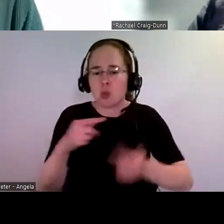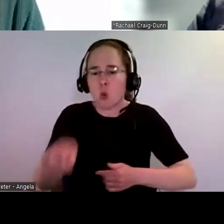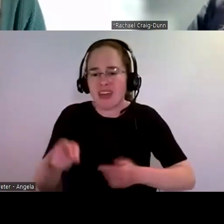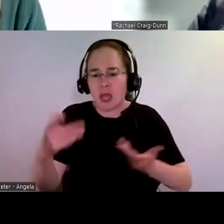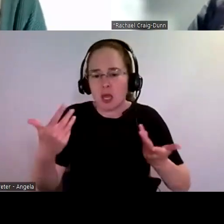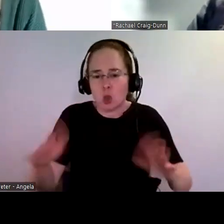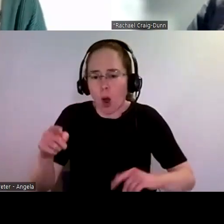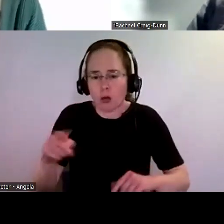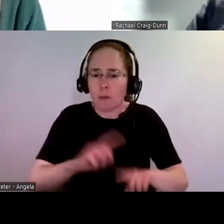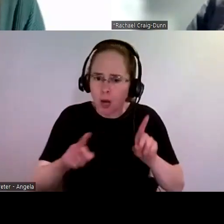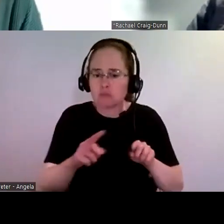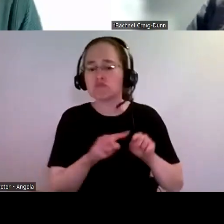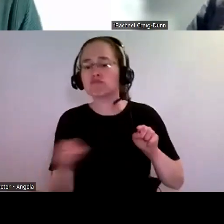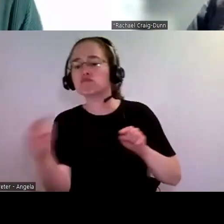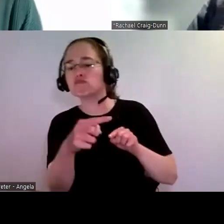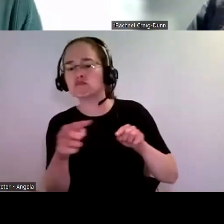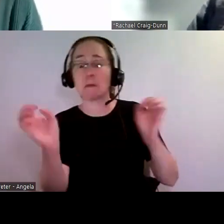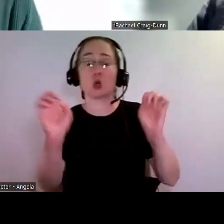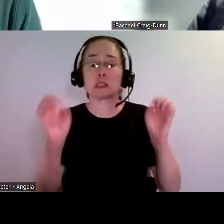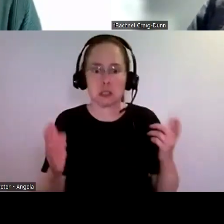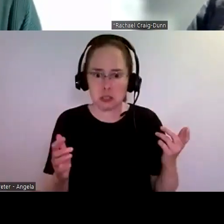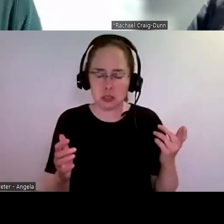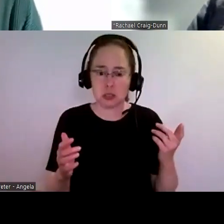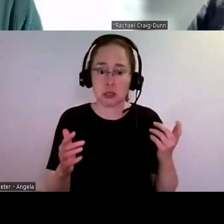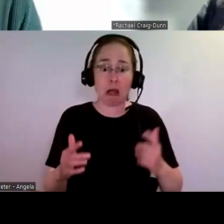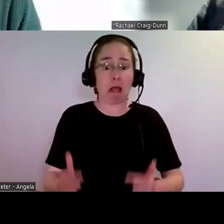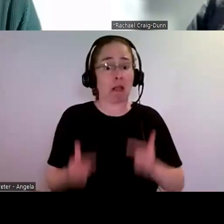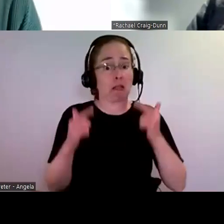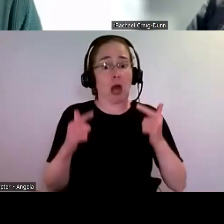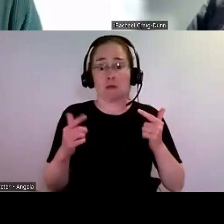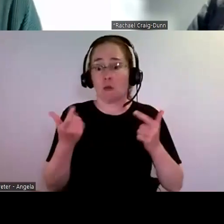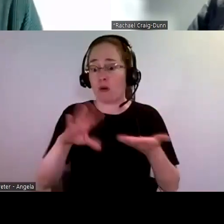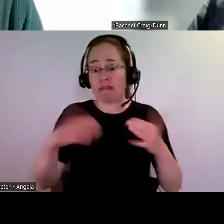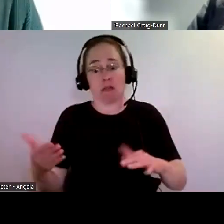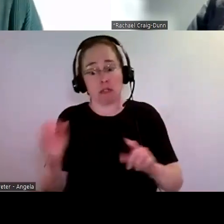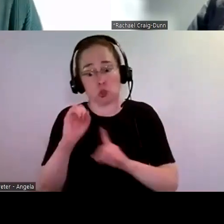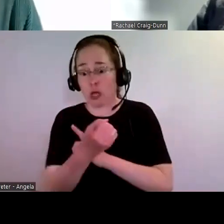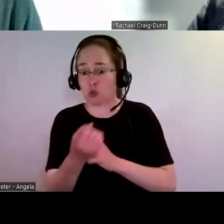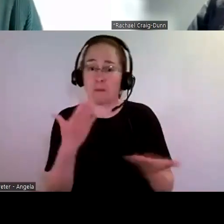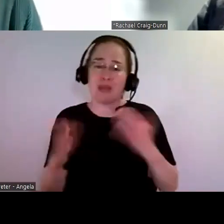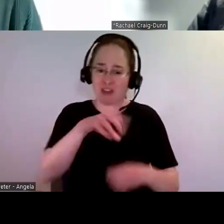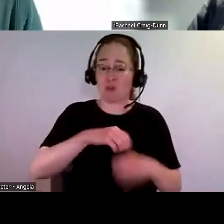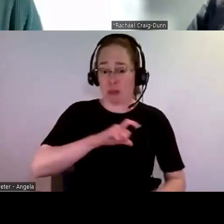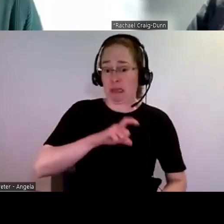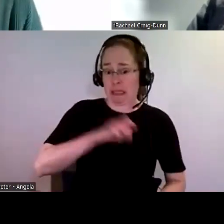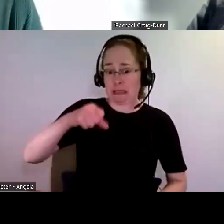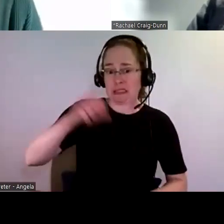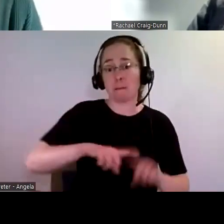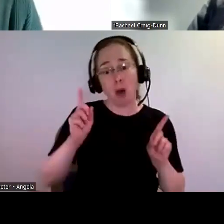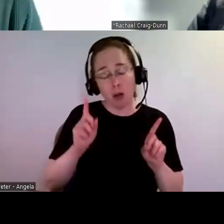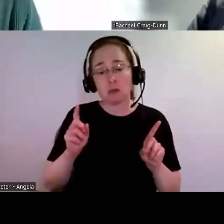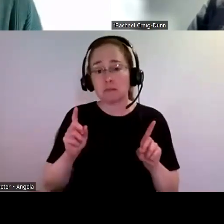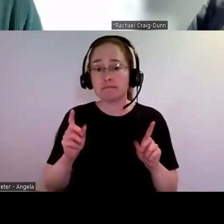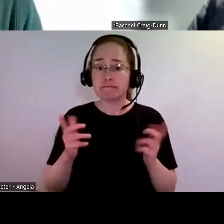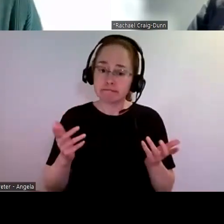using the other side of the system, which is an emergency. Life or limb is in danger. Yeah, you may need to get police involved, but then there's some